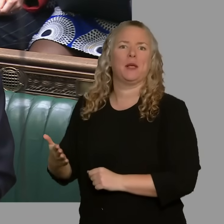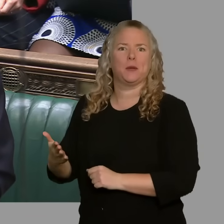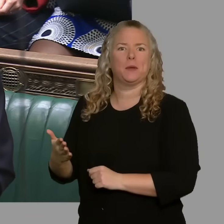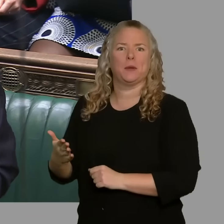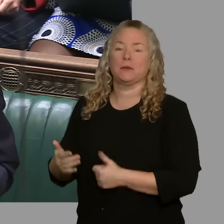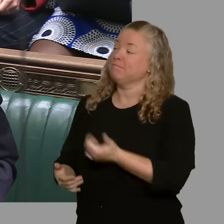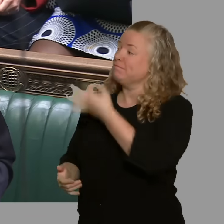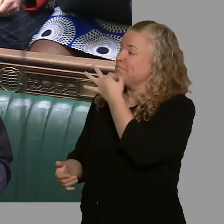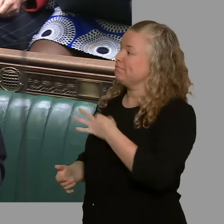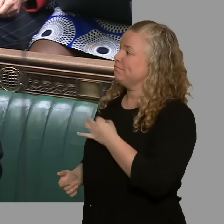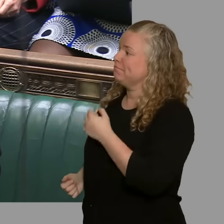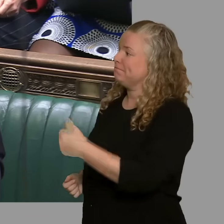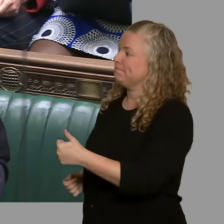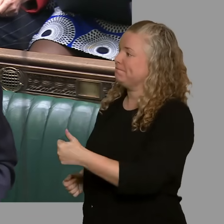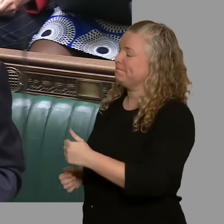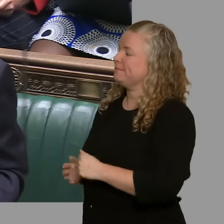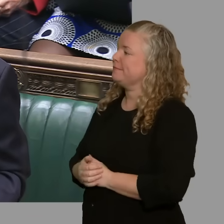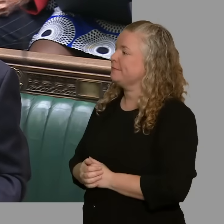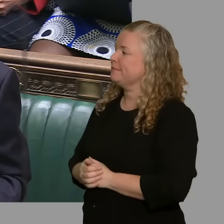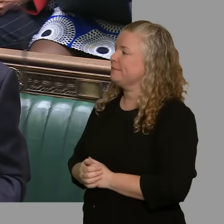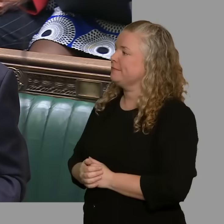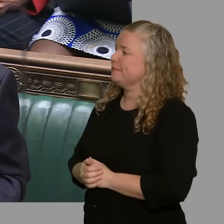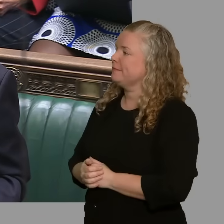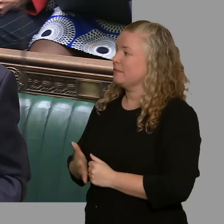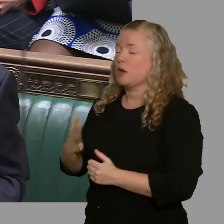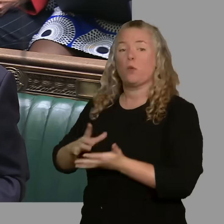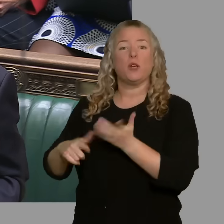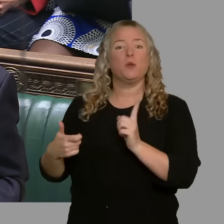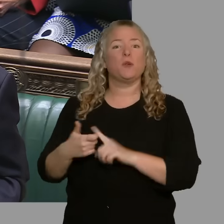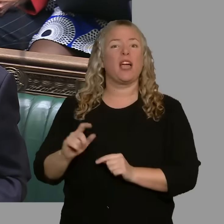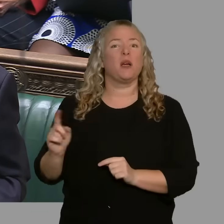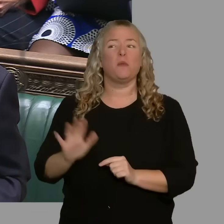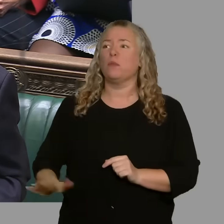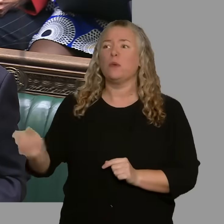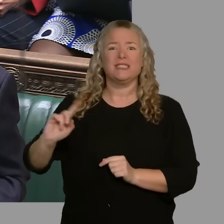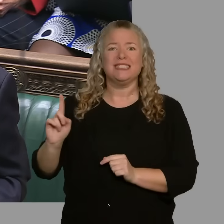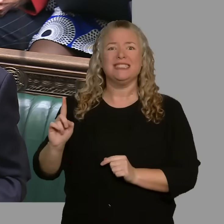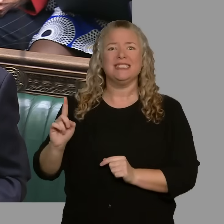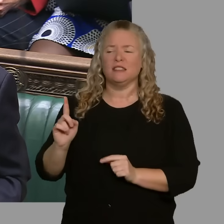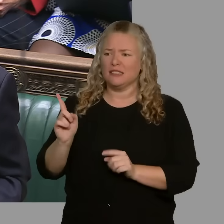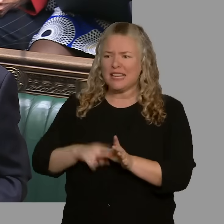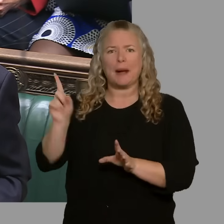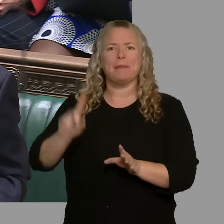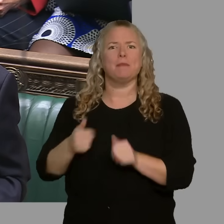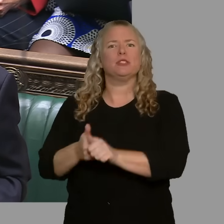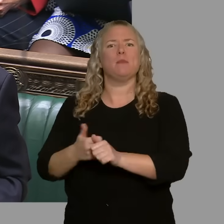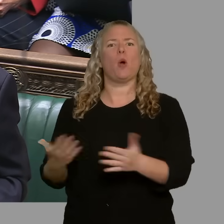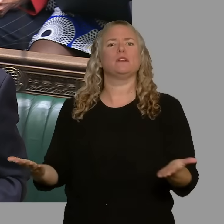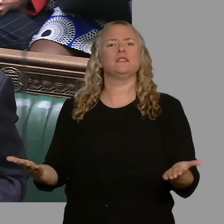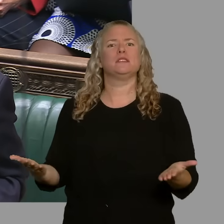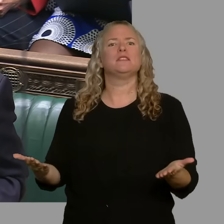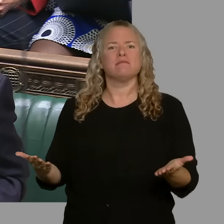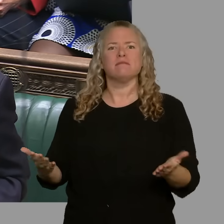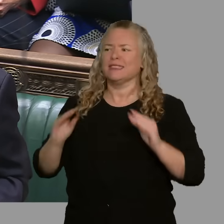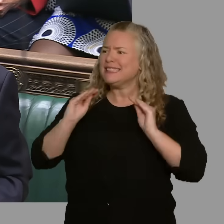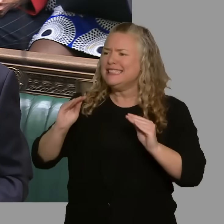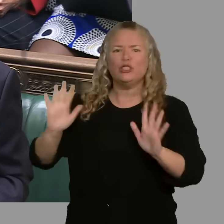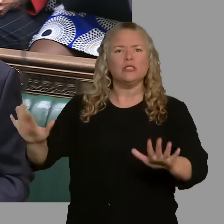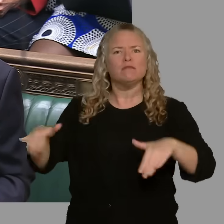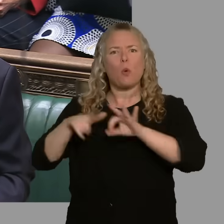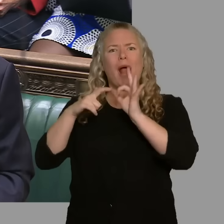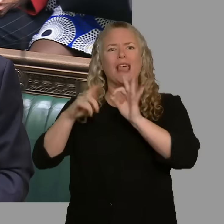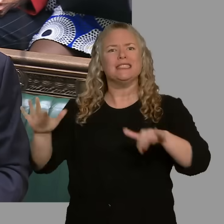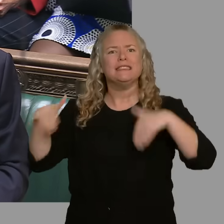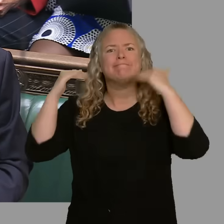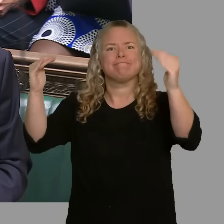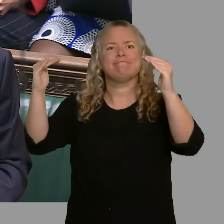respected. We've set a new target of 2/3 of young people to be in apprenticeships or university. That will smash the glass ceiling and renew